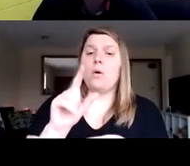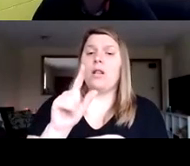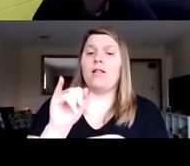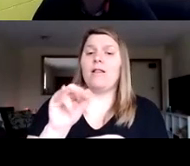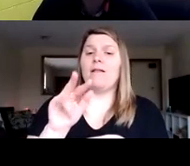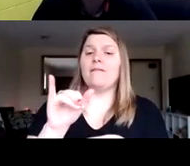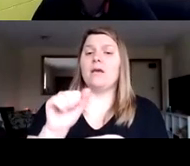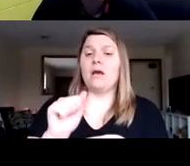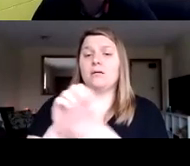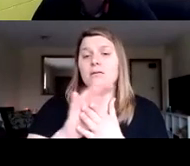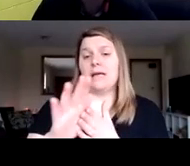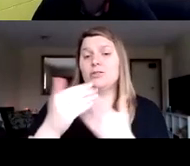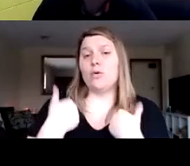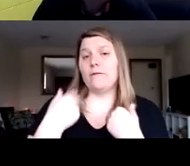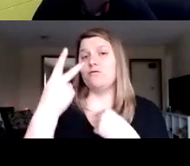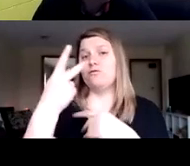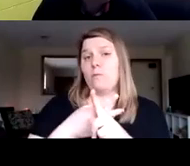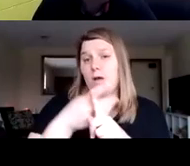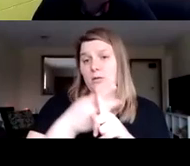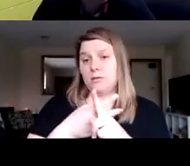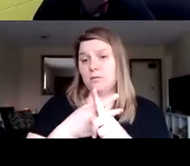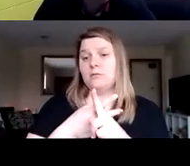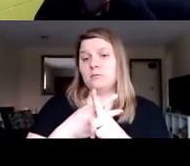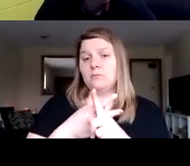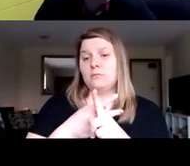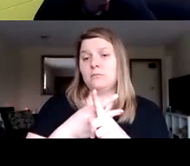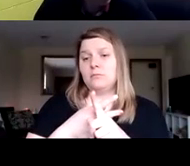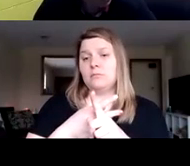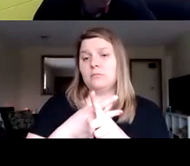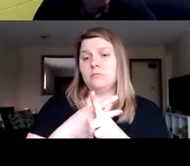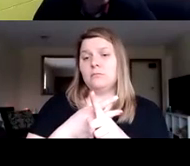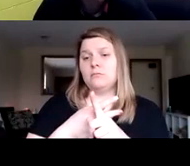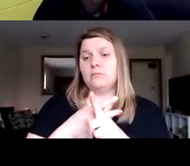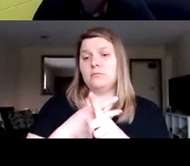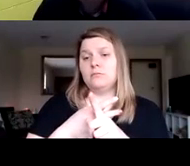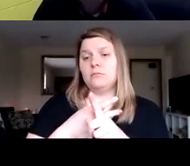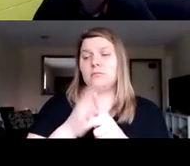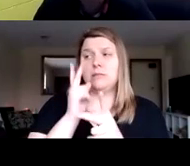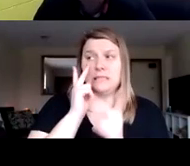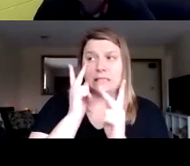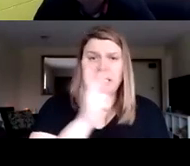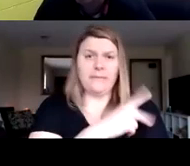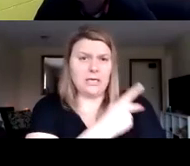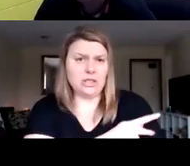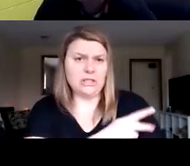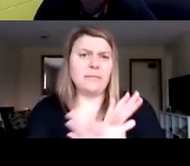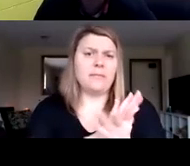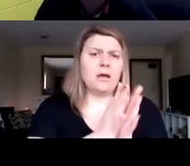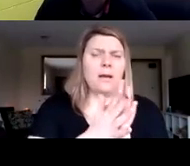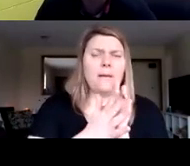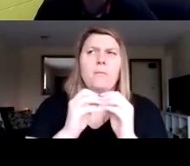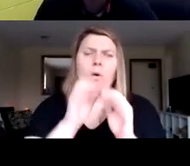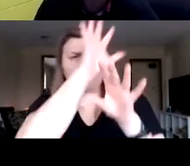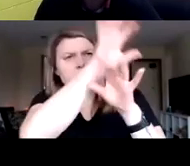really nice to have those 2 months of being able to see patients and become acclimated with a